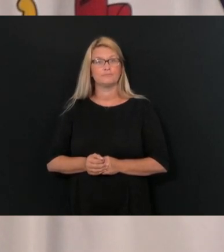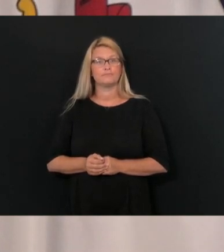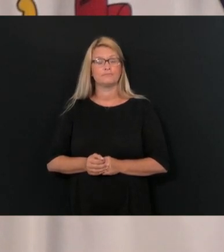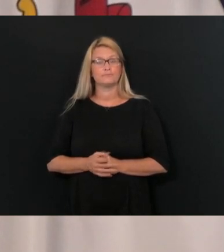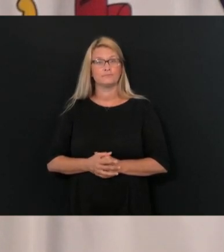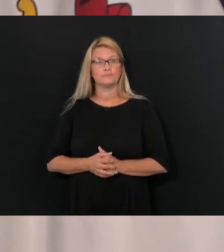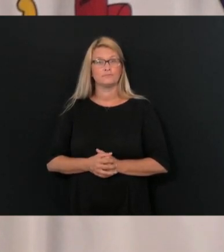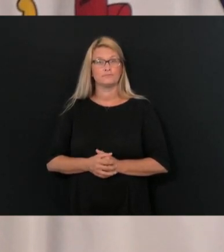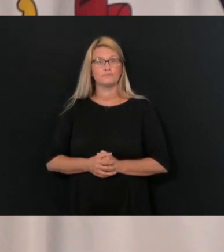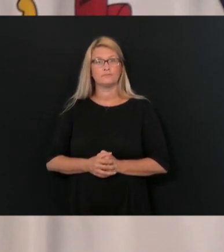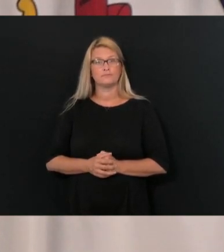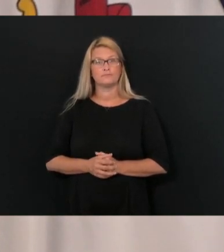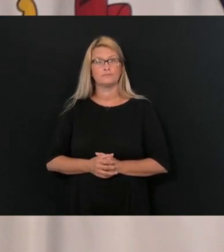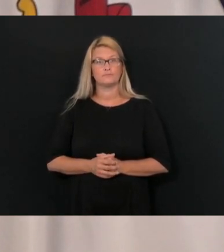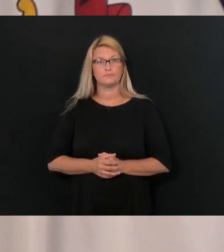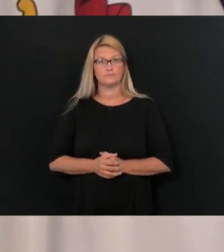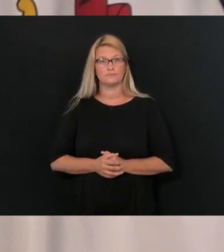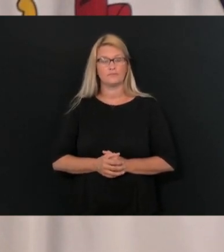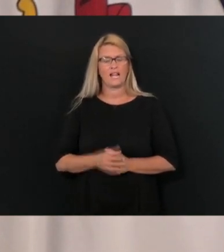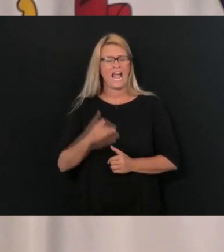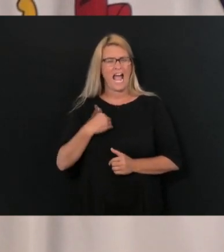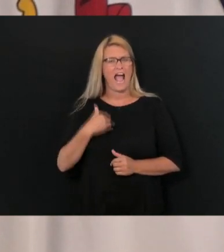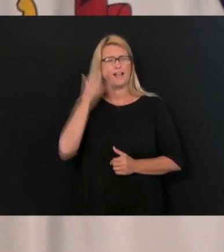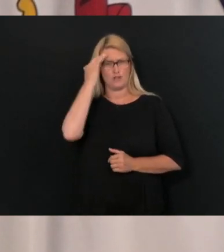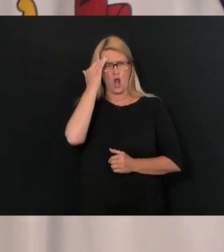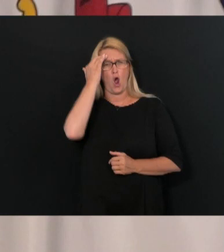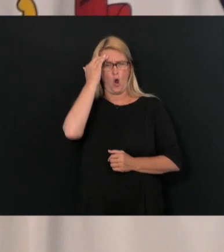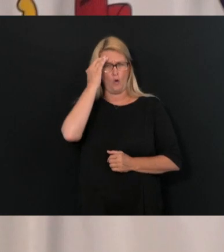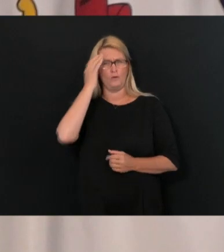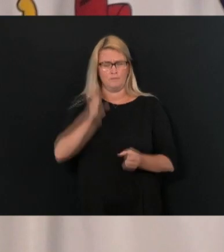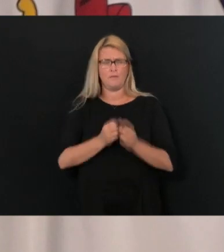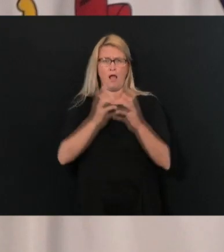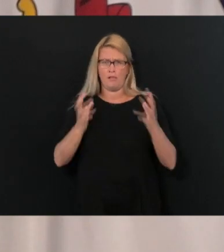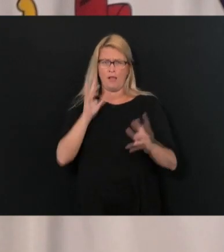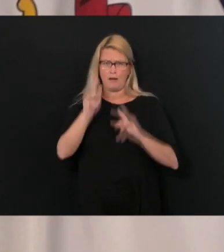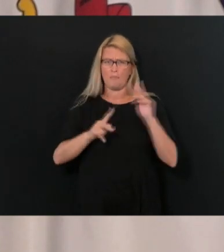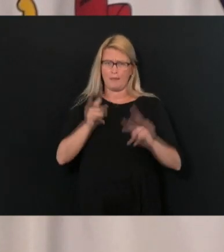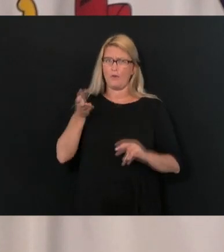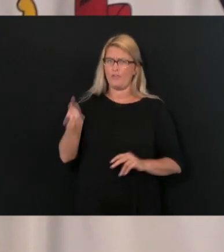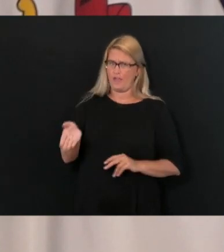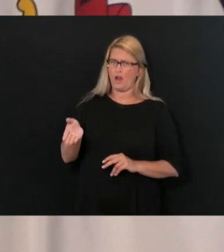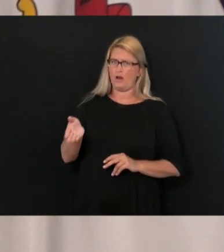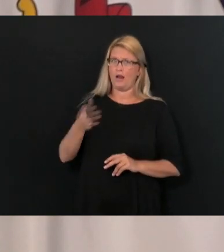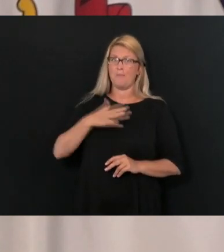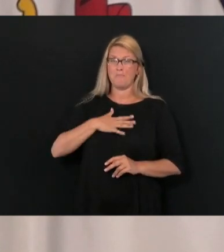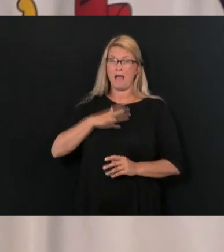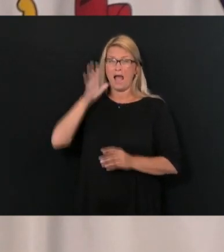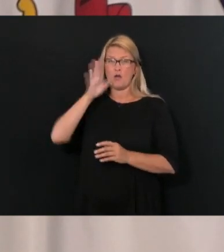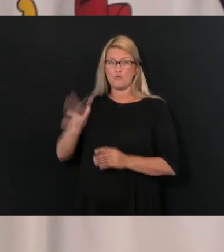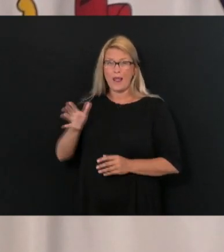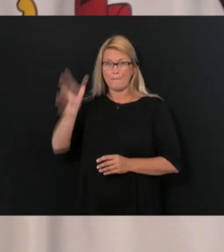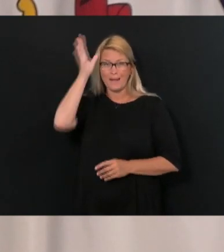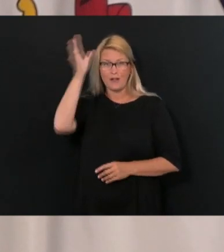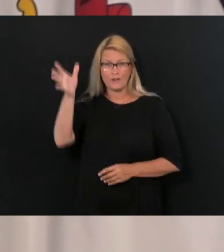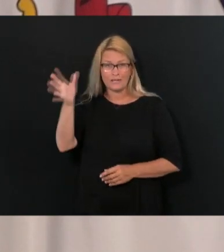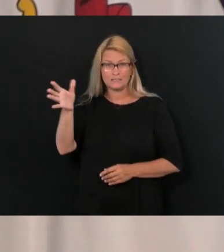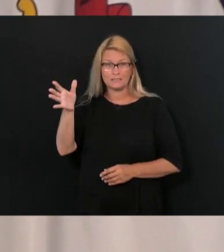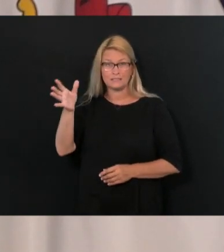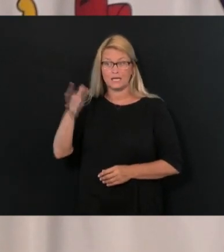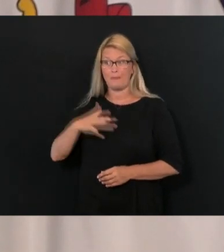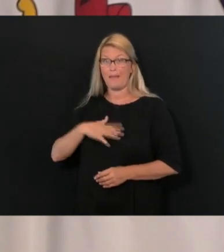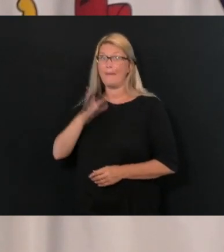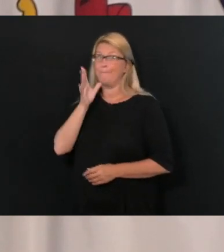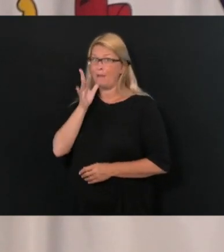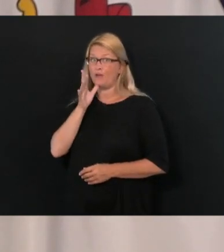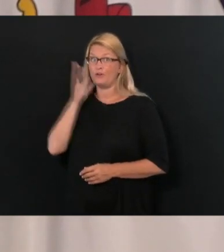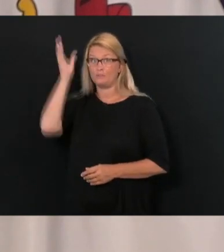that I know an awful lot of people there. My grandparents on my mom's mom and dad grew